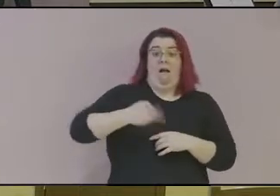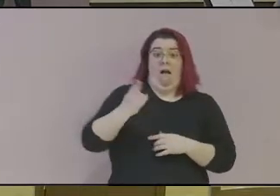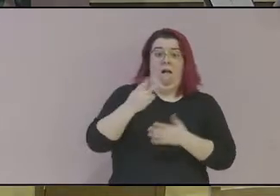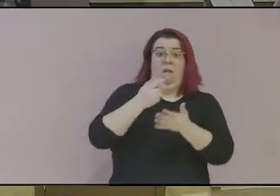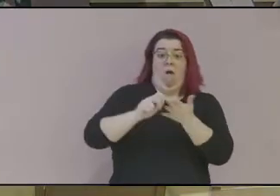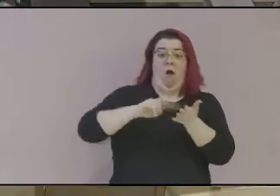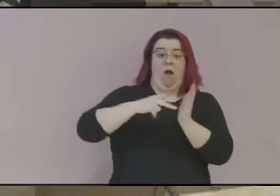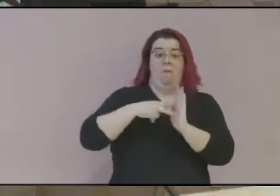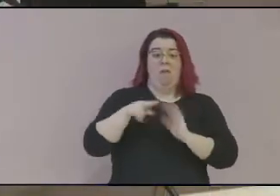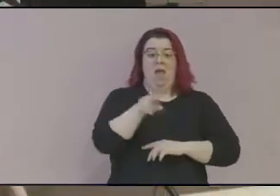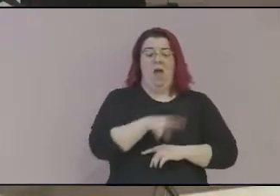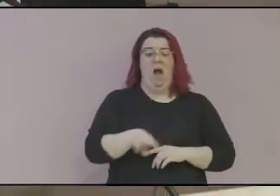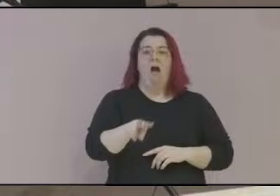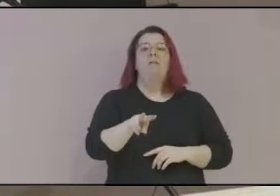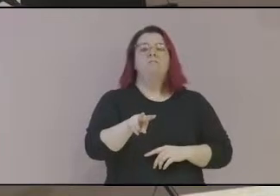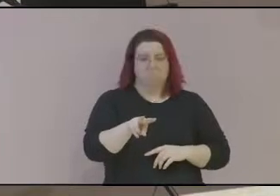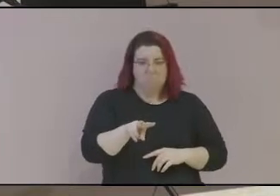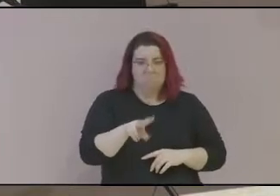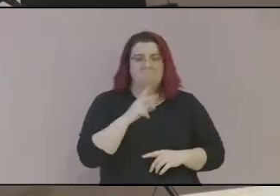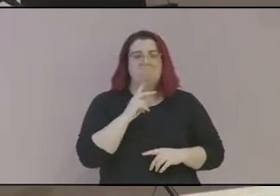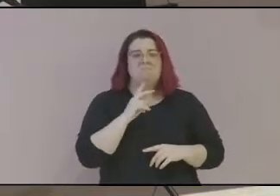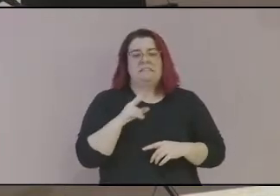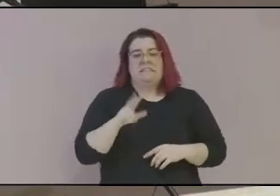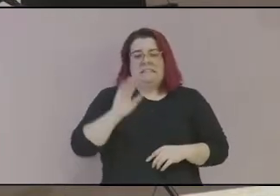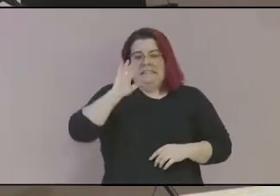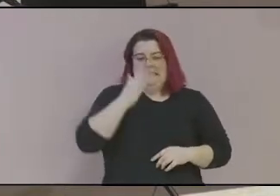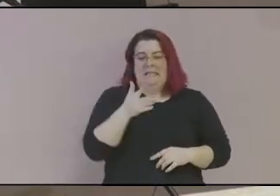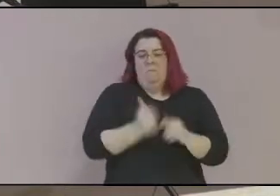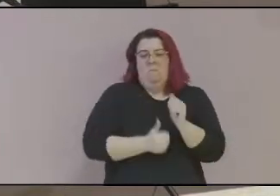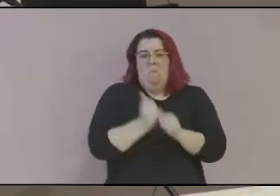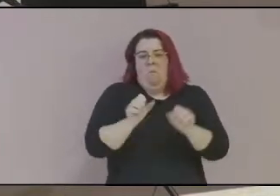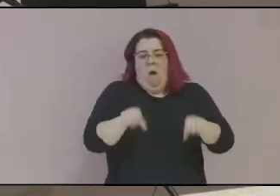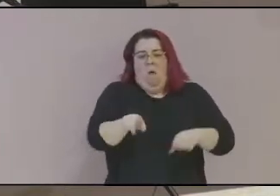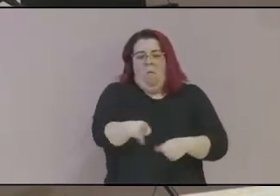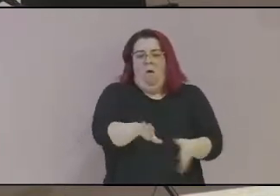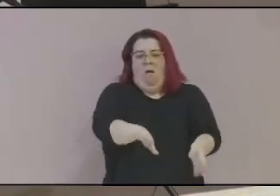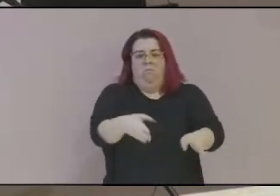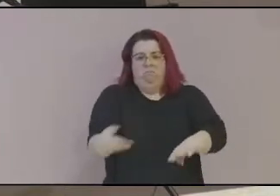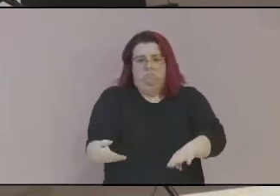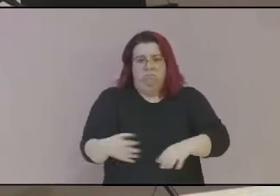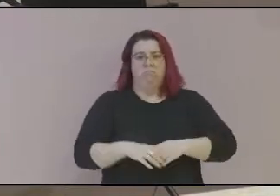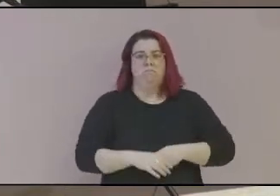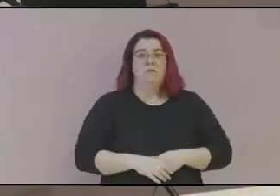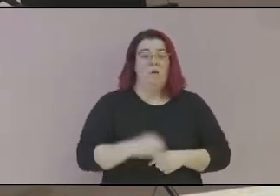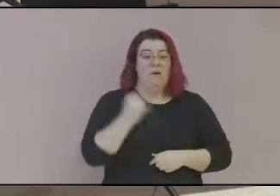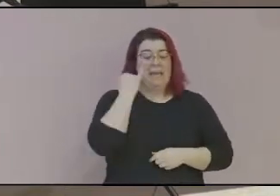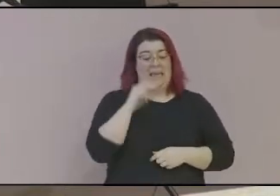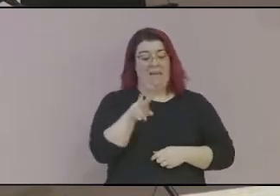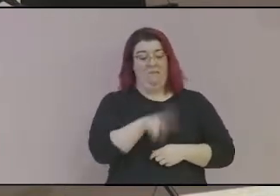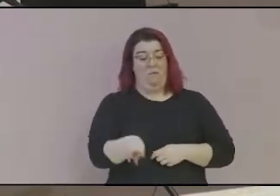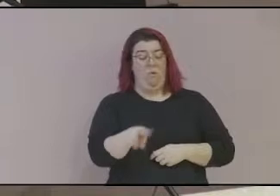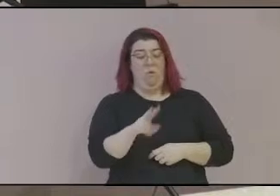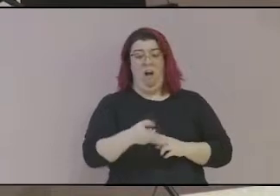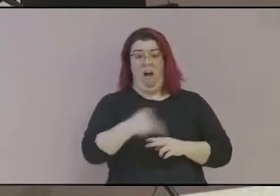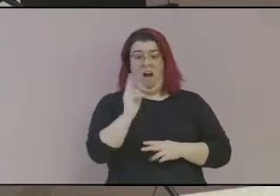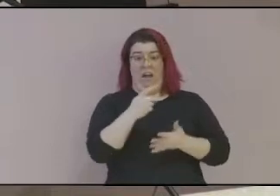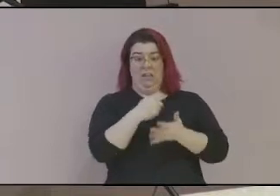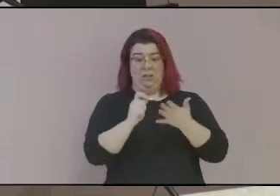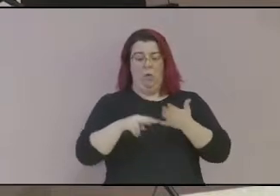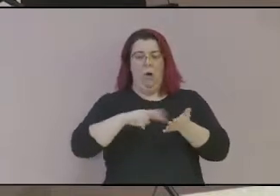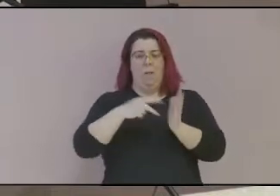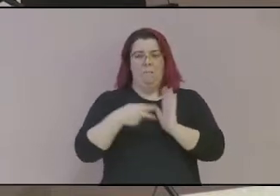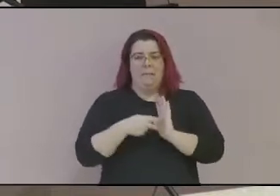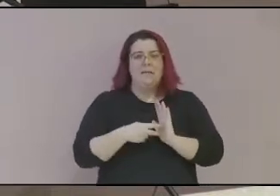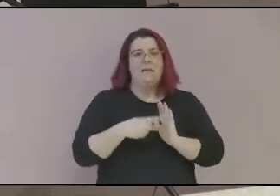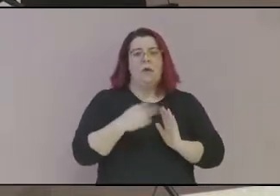treatment, or they would have their ventilators removed and reallocated. This is by far the most